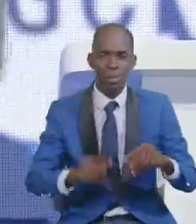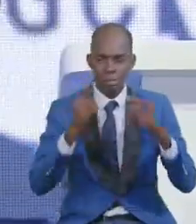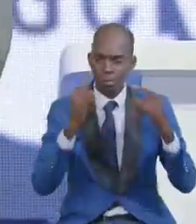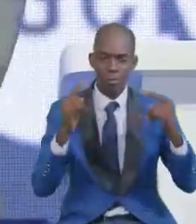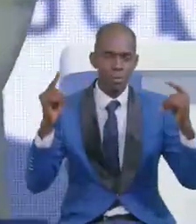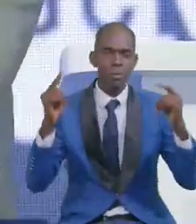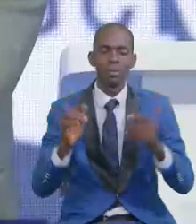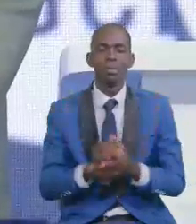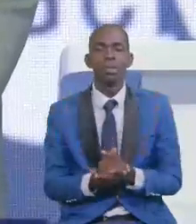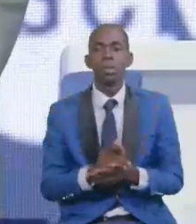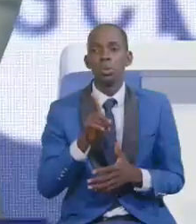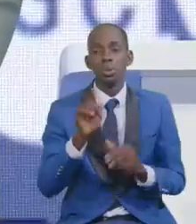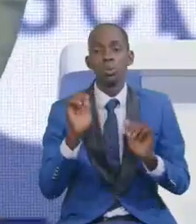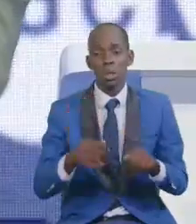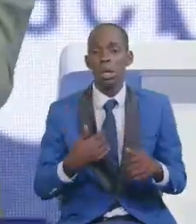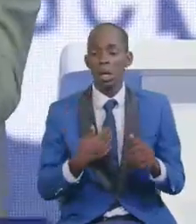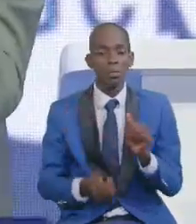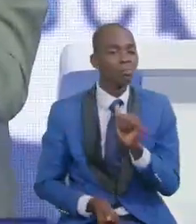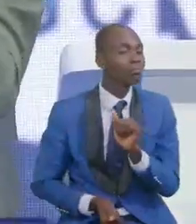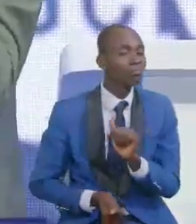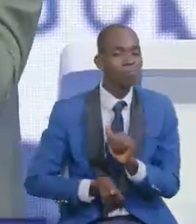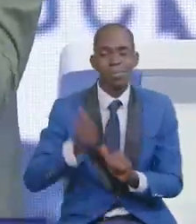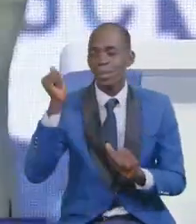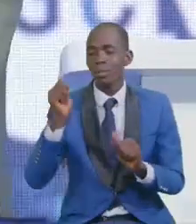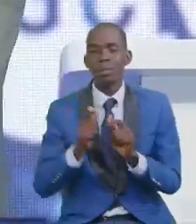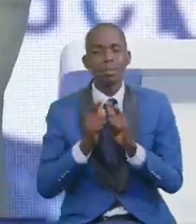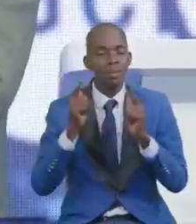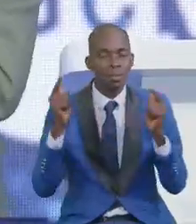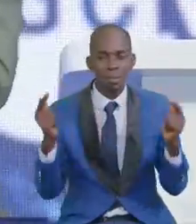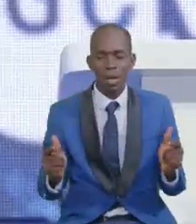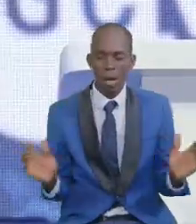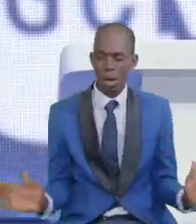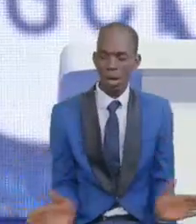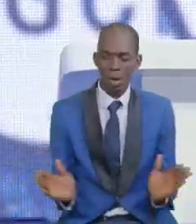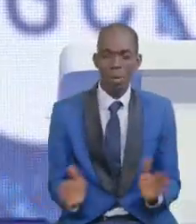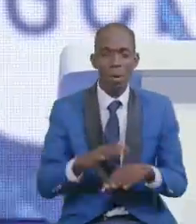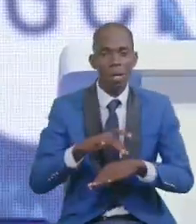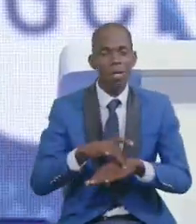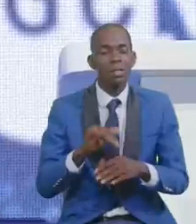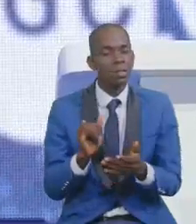You can have the greatest encouragement on earth that will not make it.